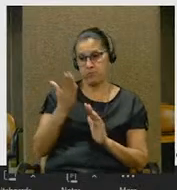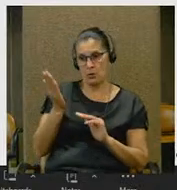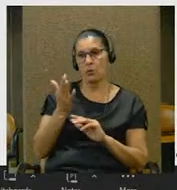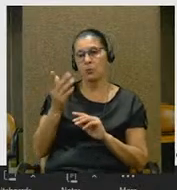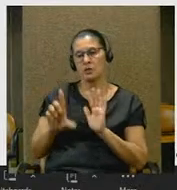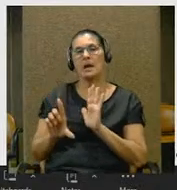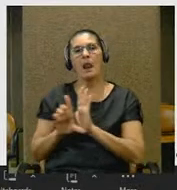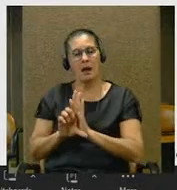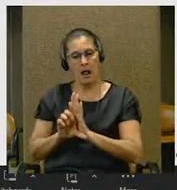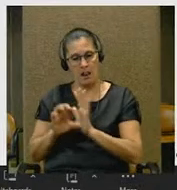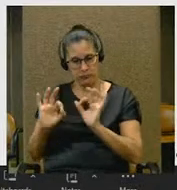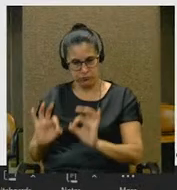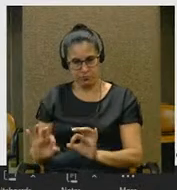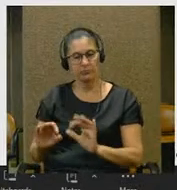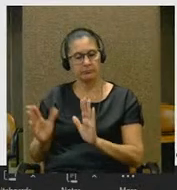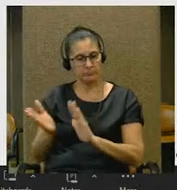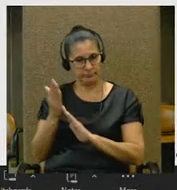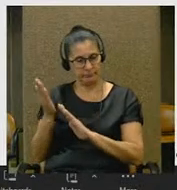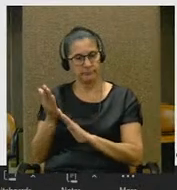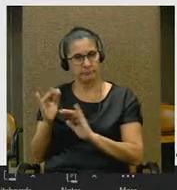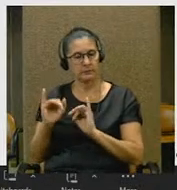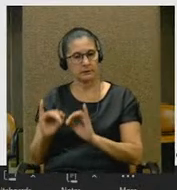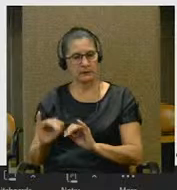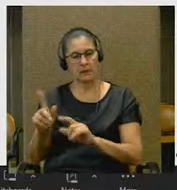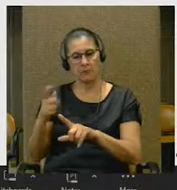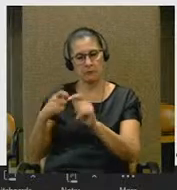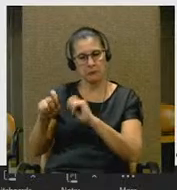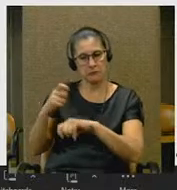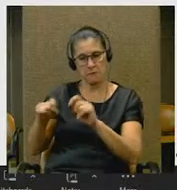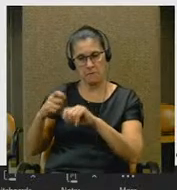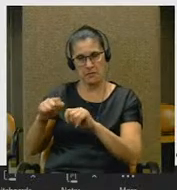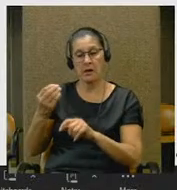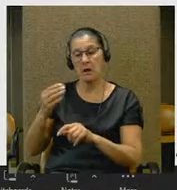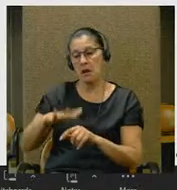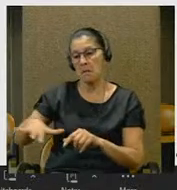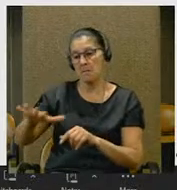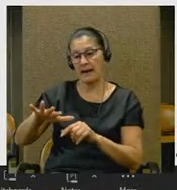that is driving the deaths in the United States. It's not